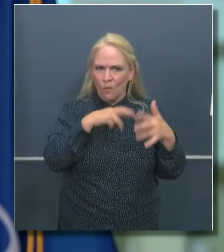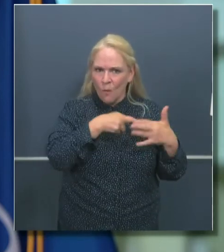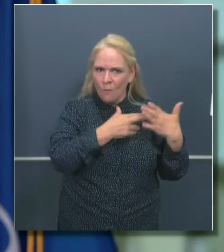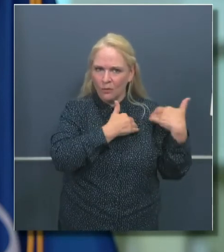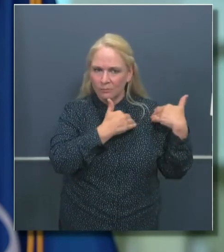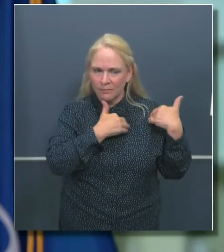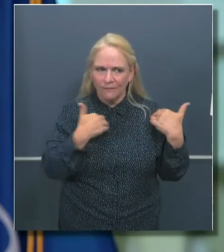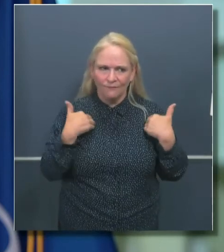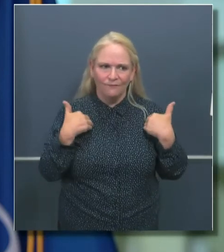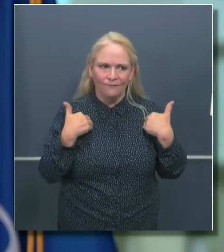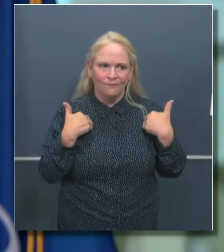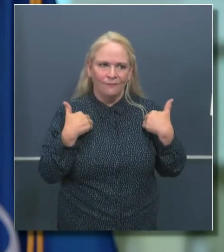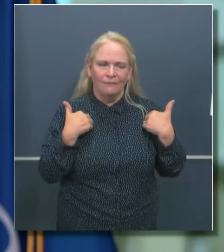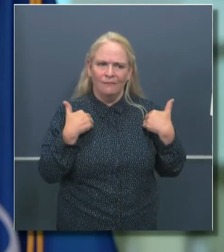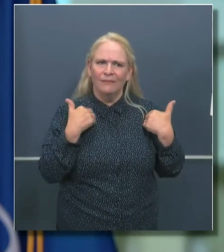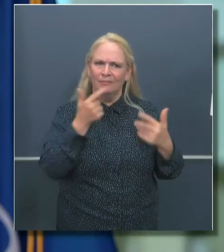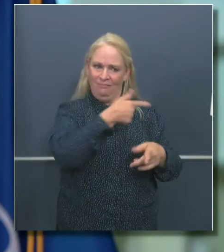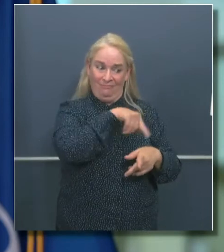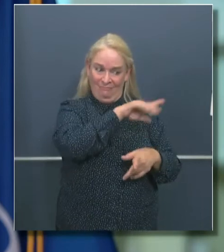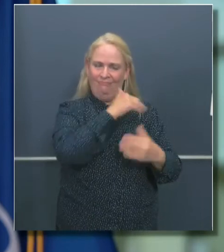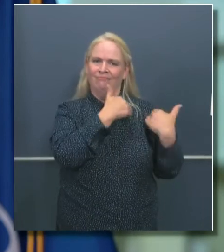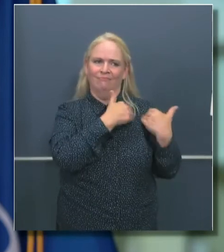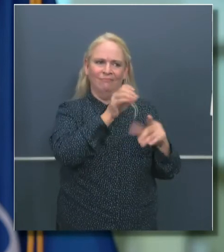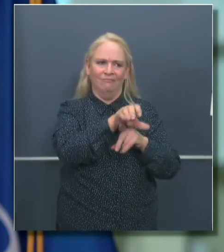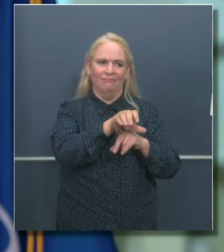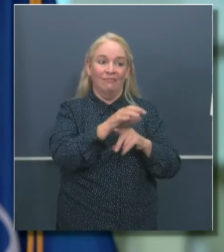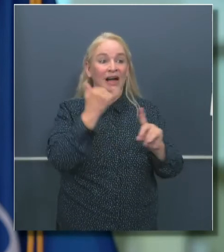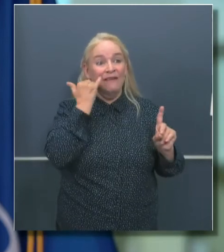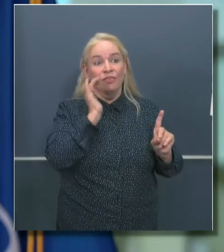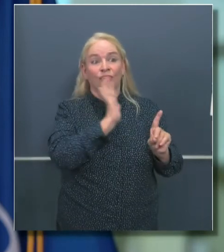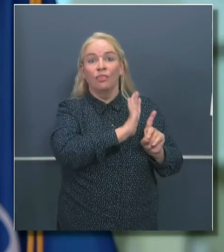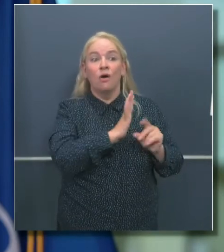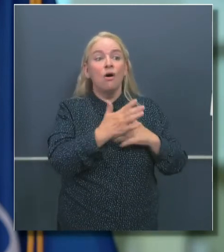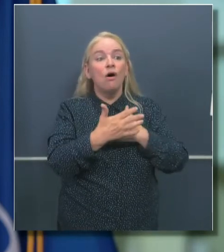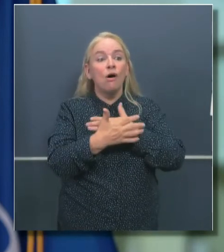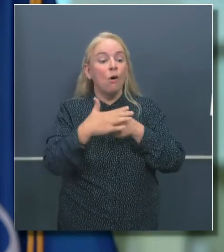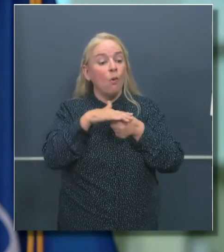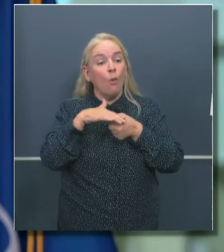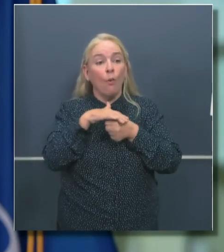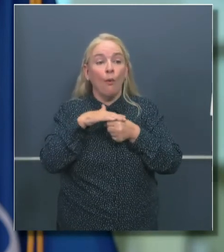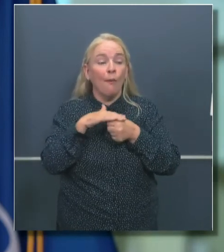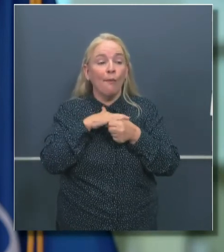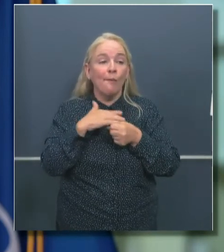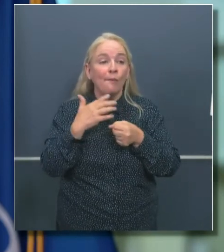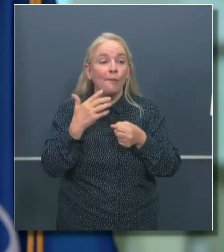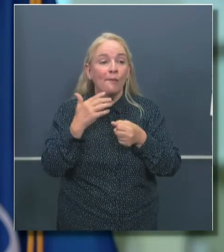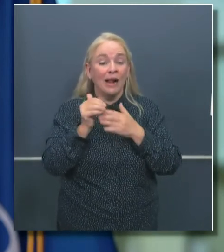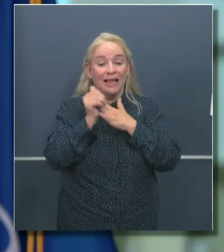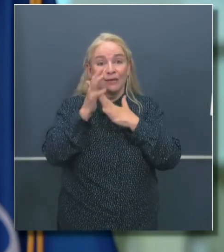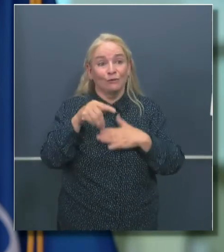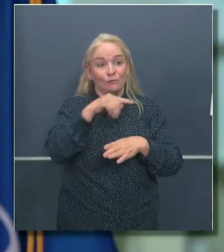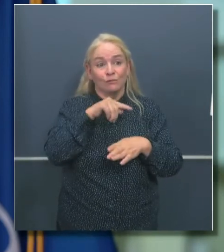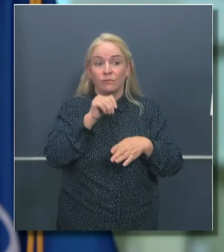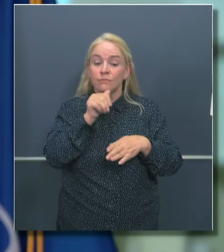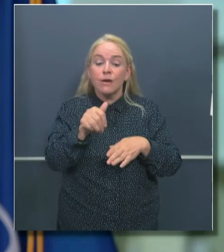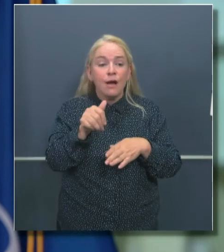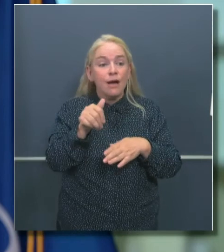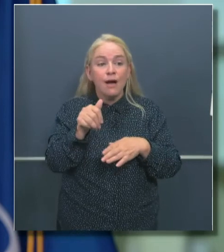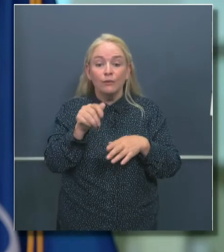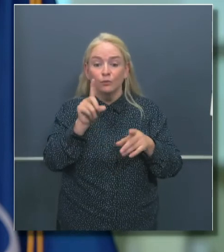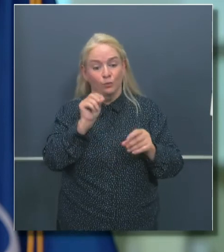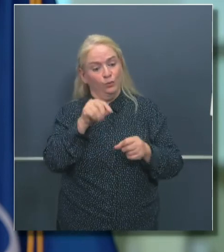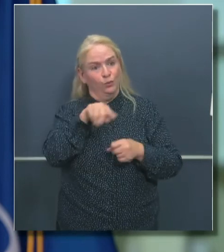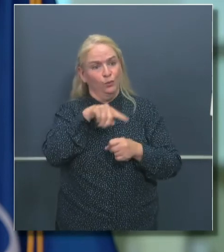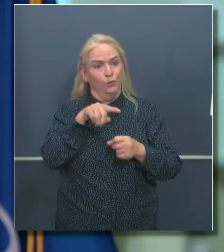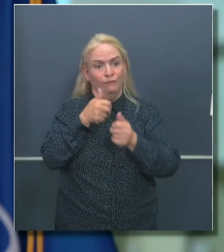play on the enforcement. If we don't see those roles being advanced, if we don't see the level of